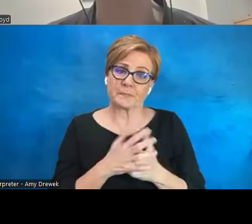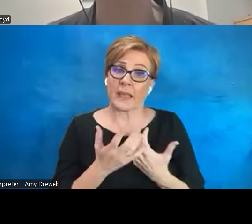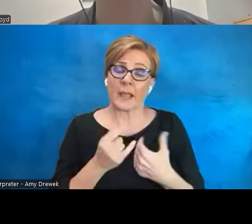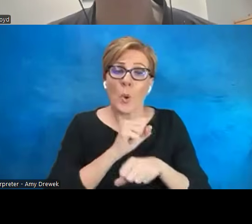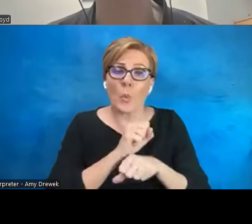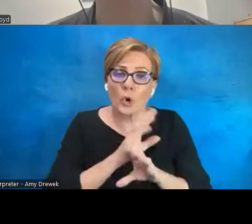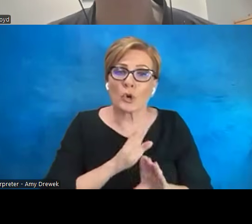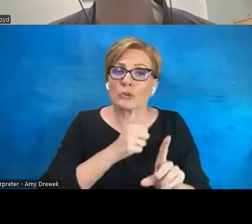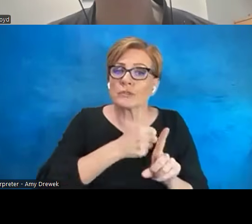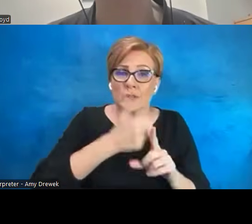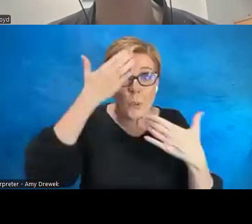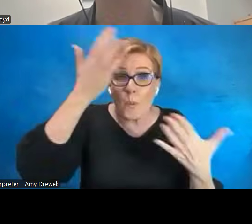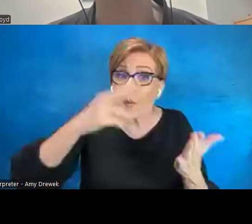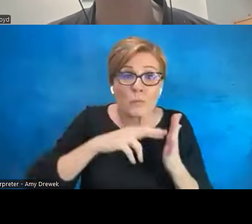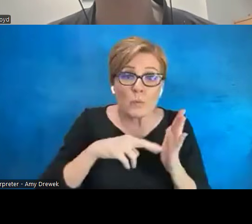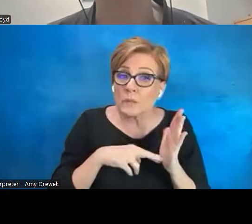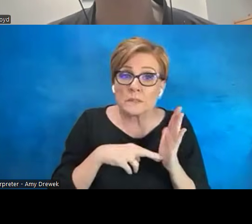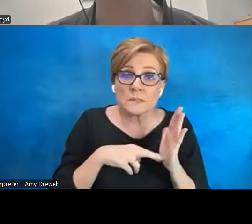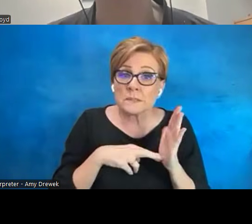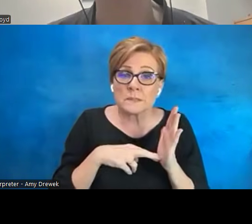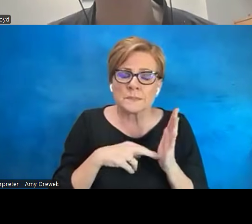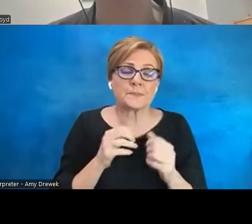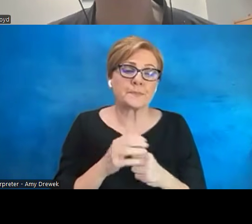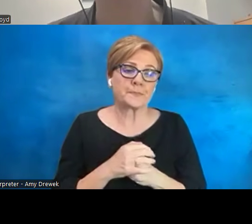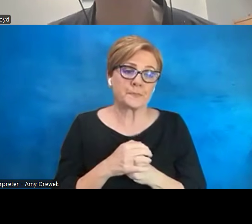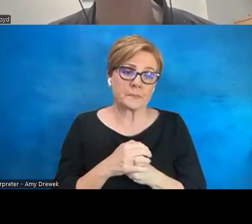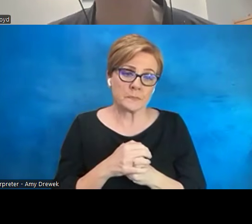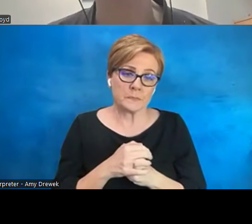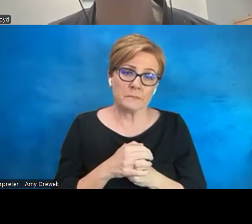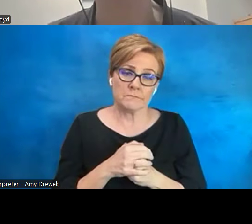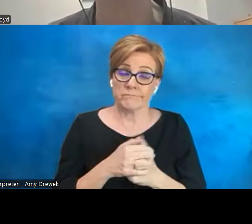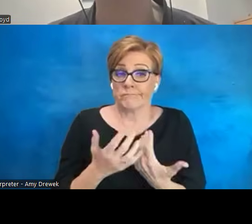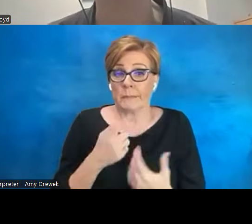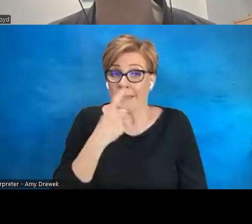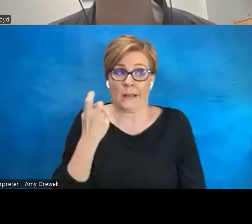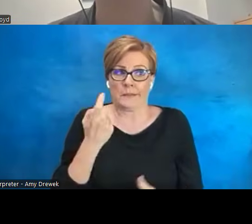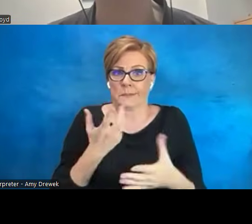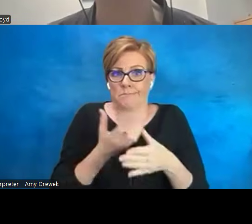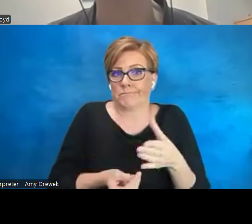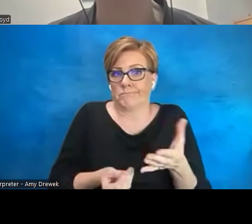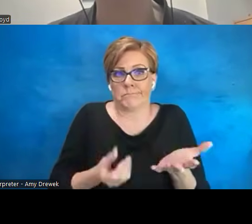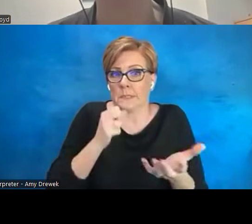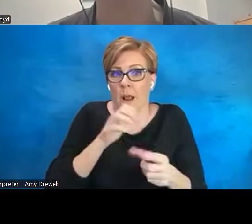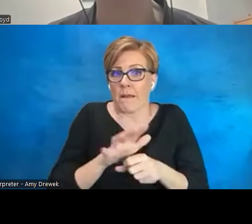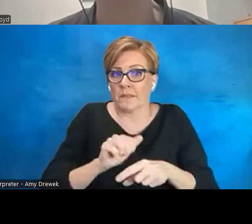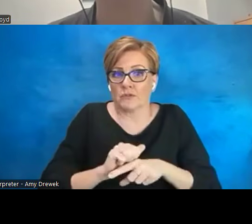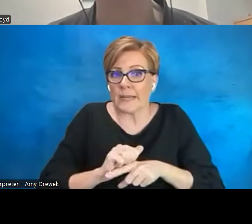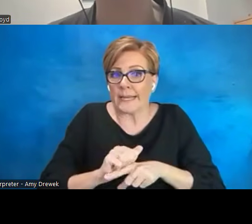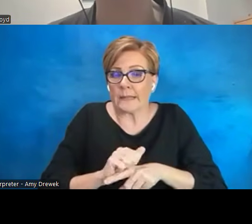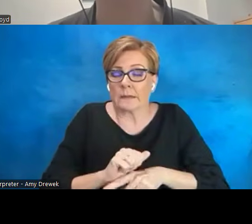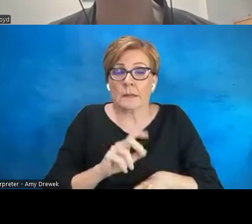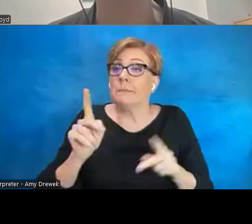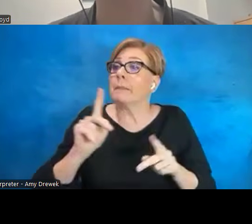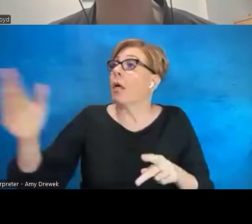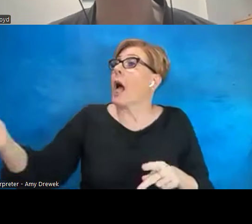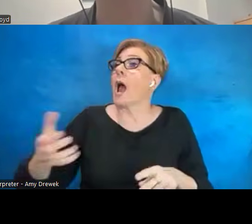know certain rules. Um, this is due to lack of training. This is people being put into